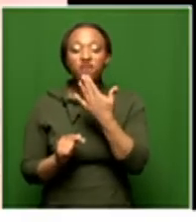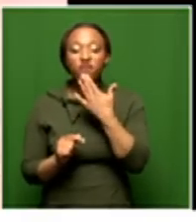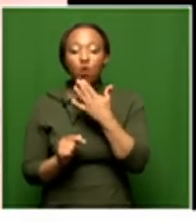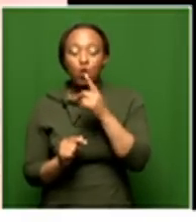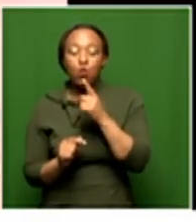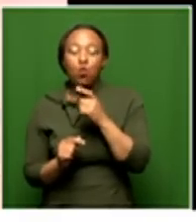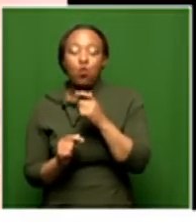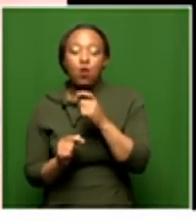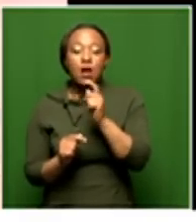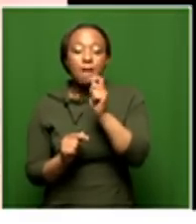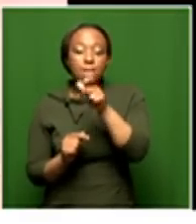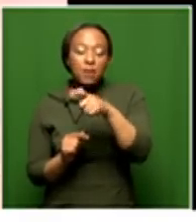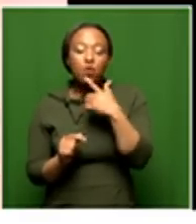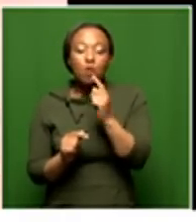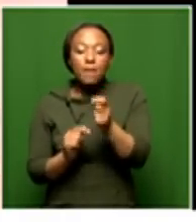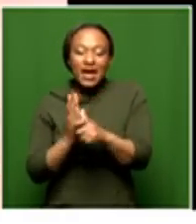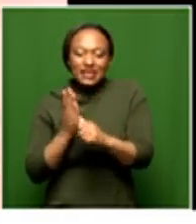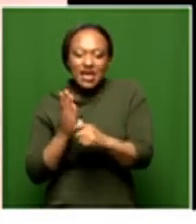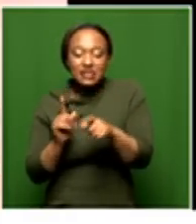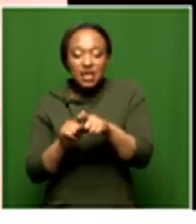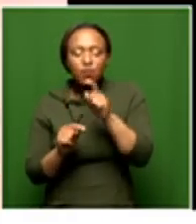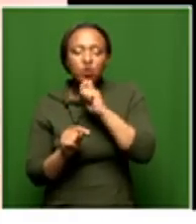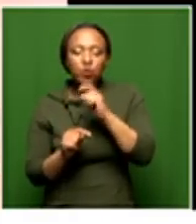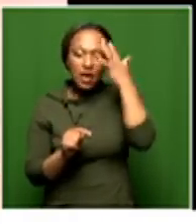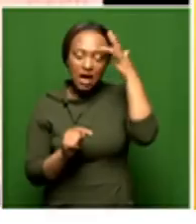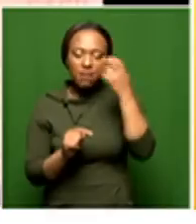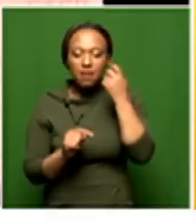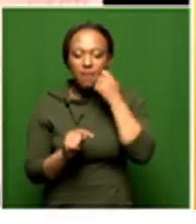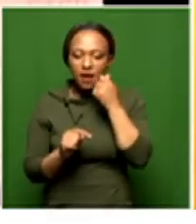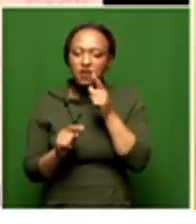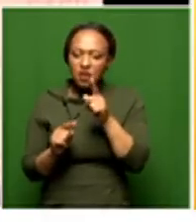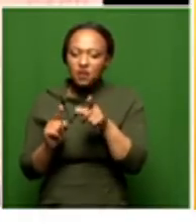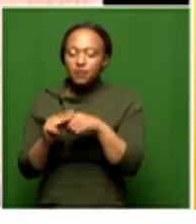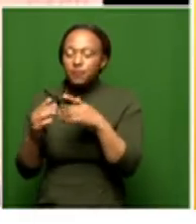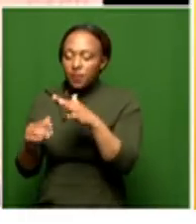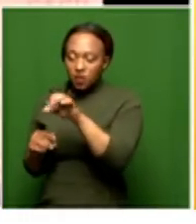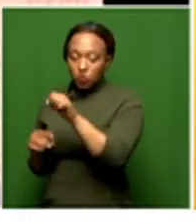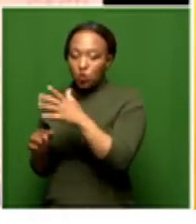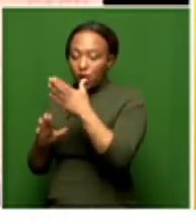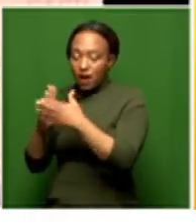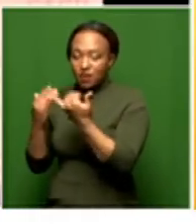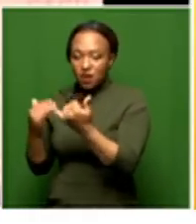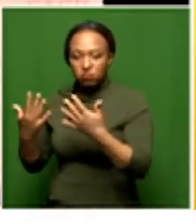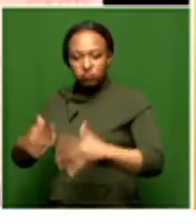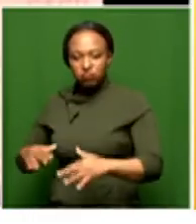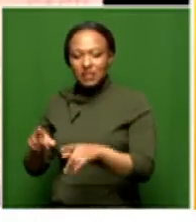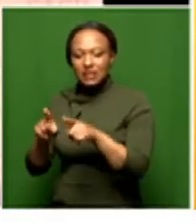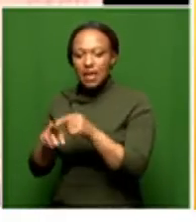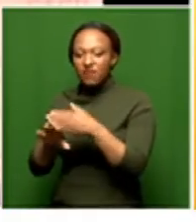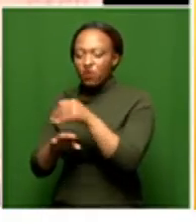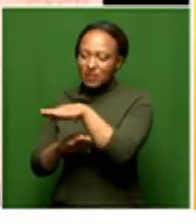money, to rebuild those institutions that we have destroyed. Solly, I'm going to have to leave it there. I know there's so much more to talk about, your stance on